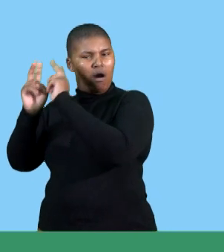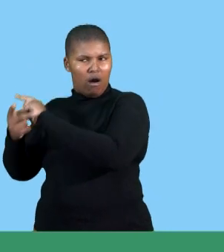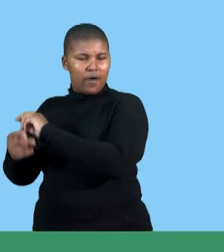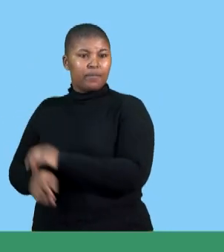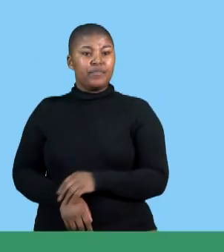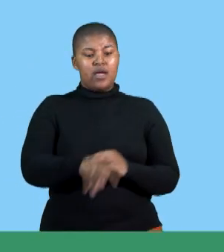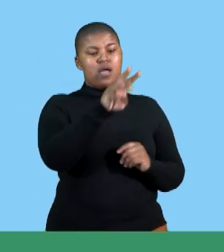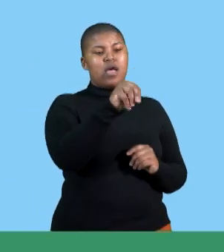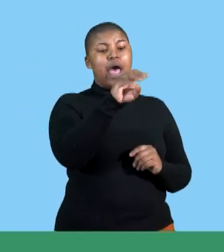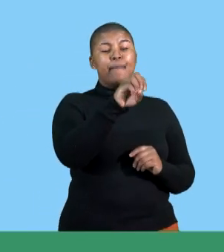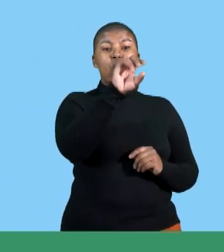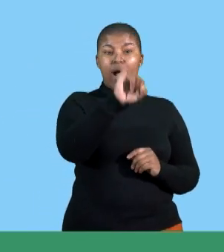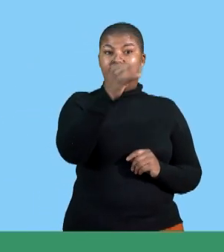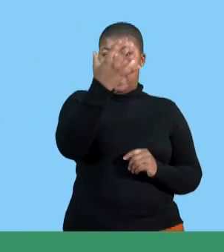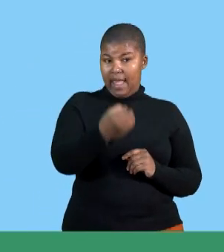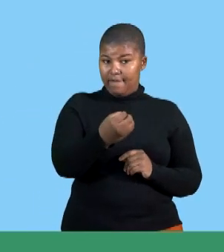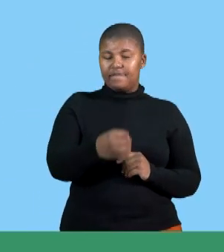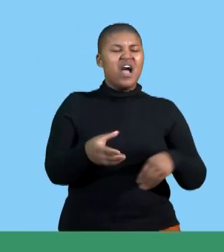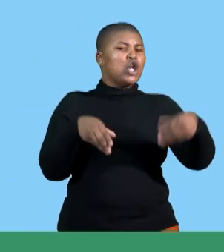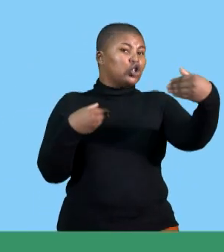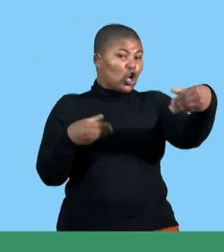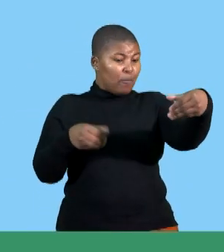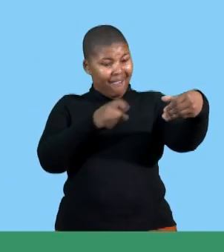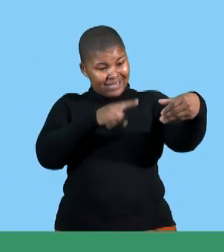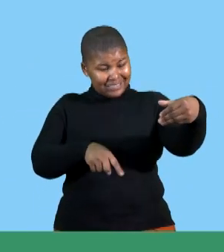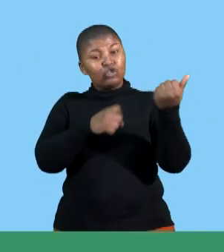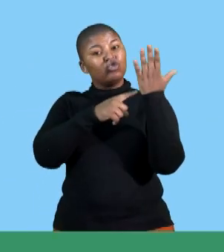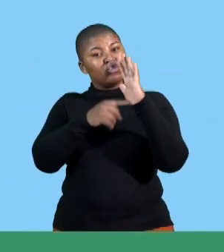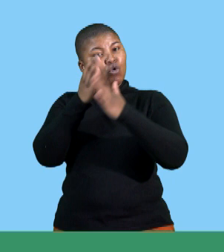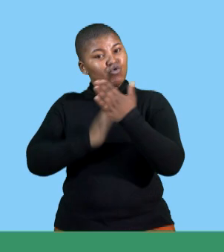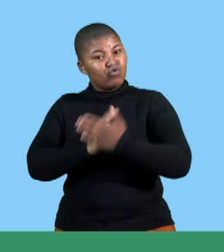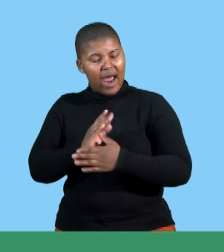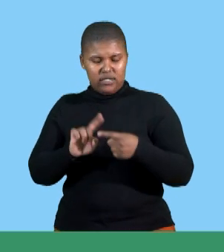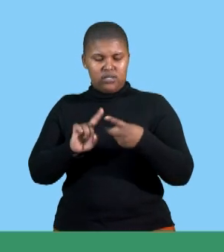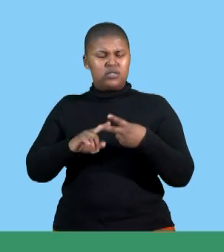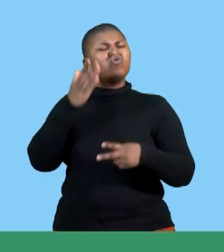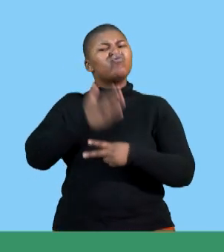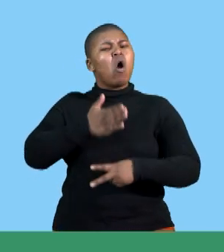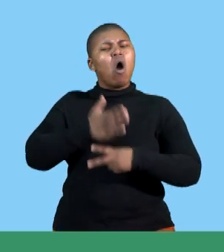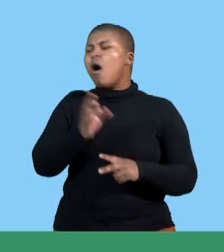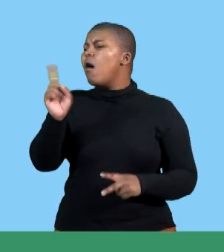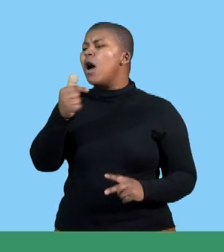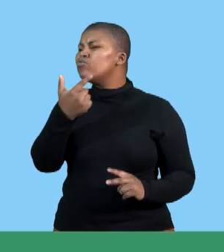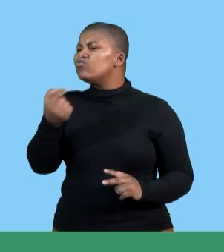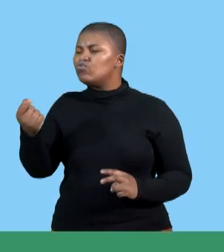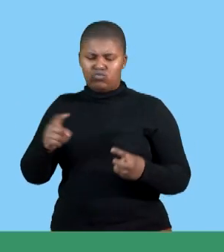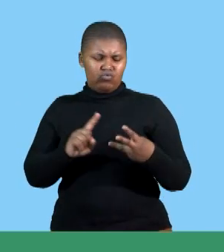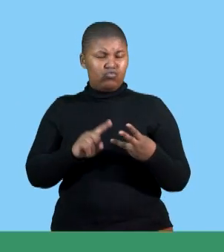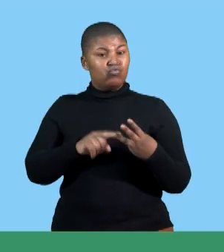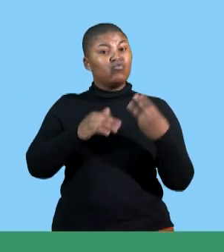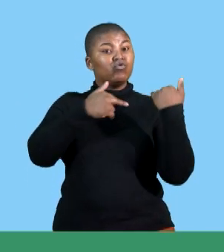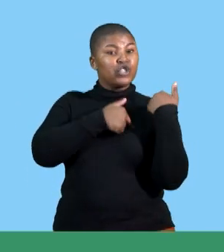of incorporation, which means a document that sets out the rights, duties, and responsibilities of